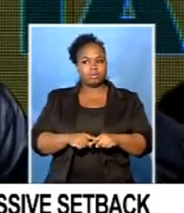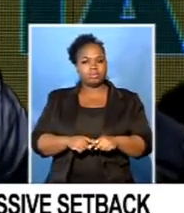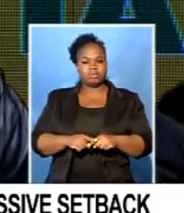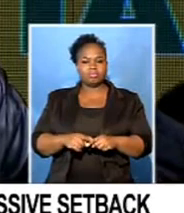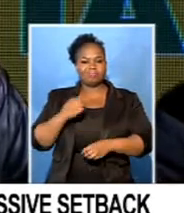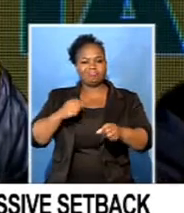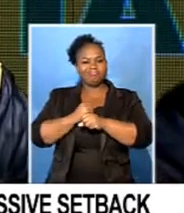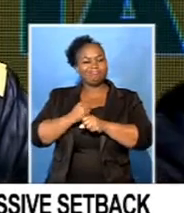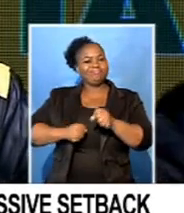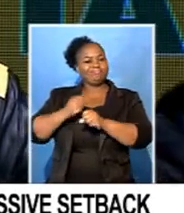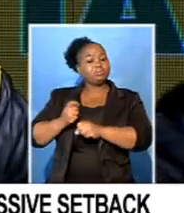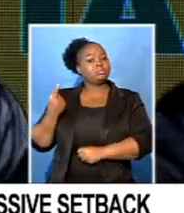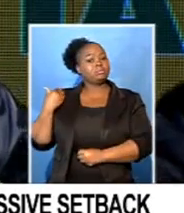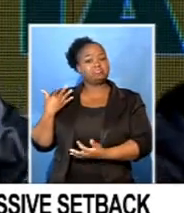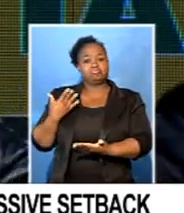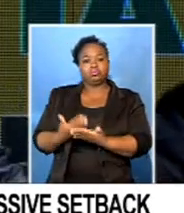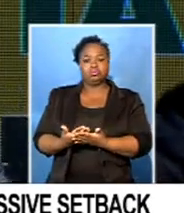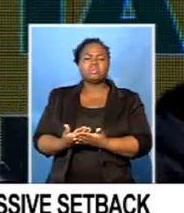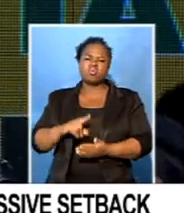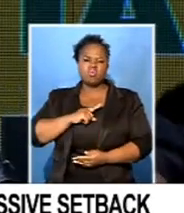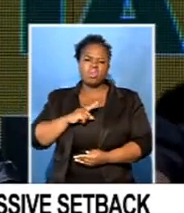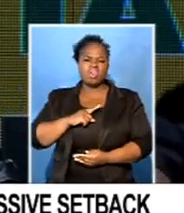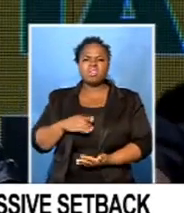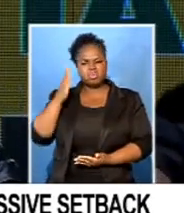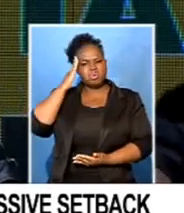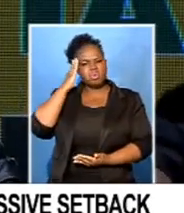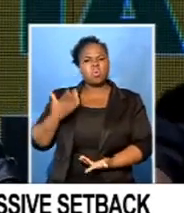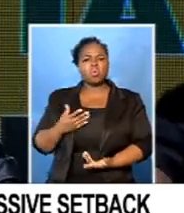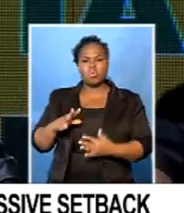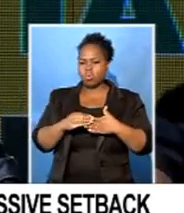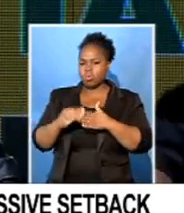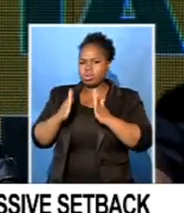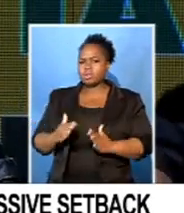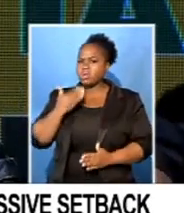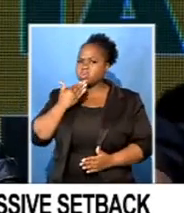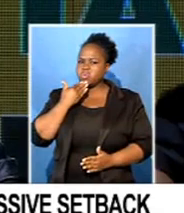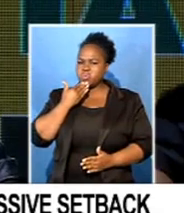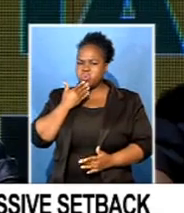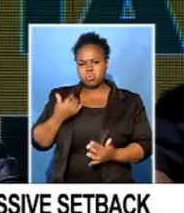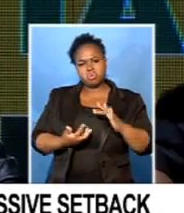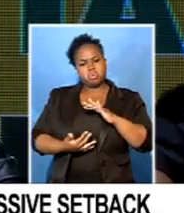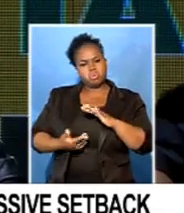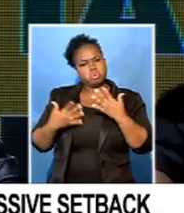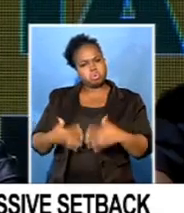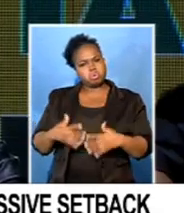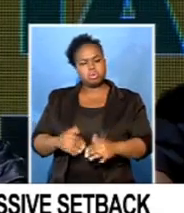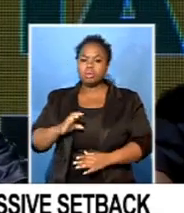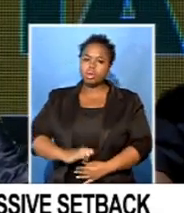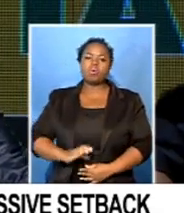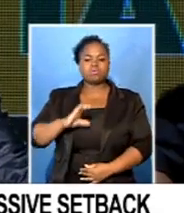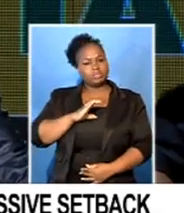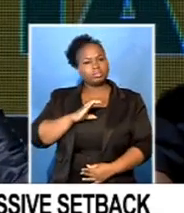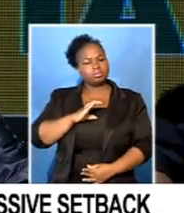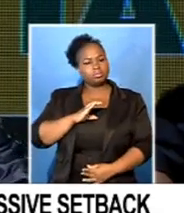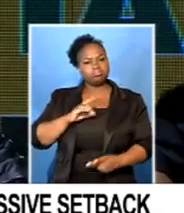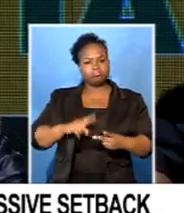years is tried and tested leaders who inspire confidence and